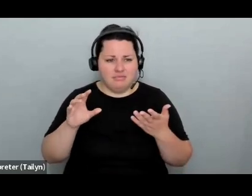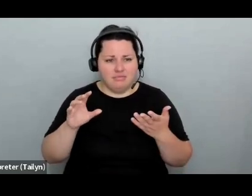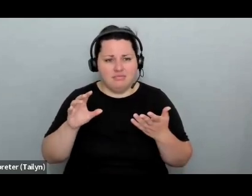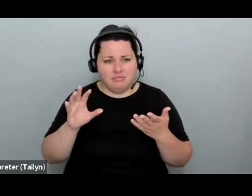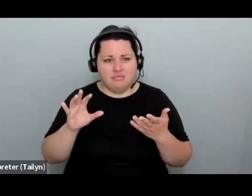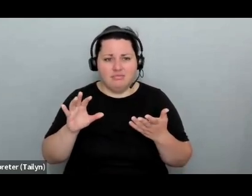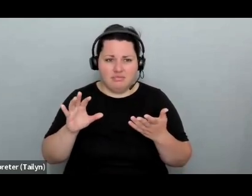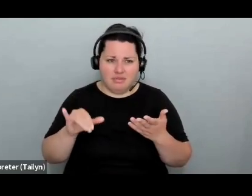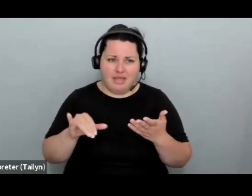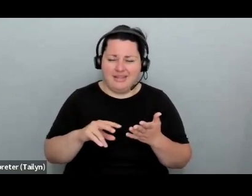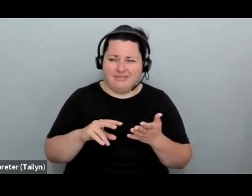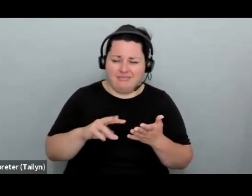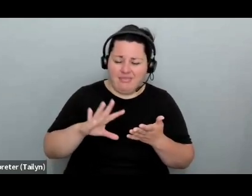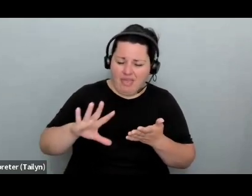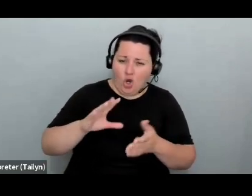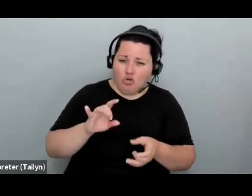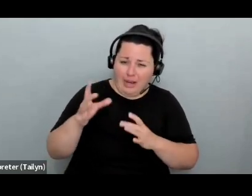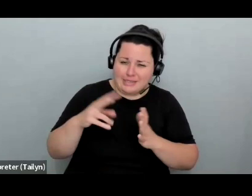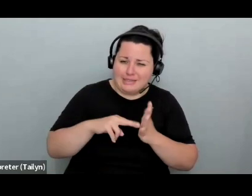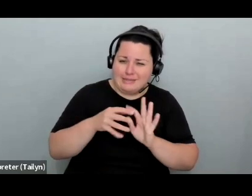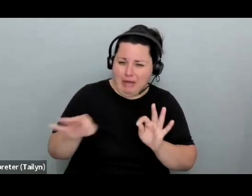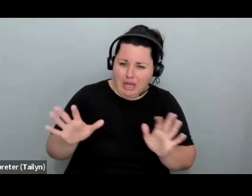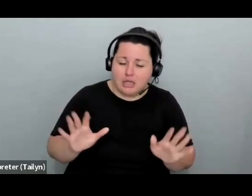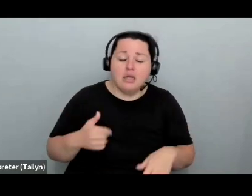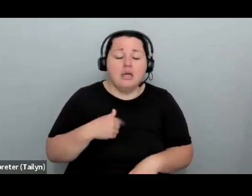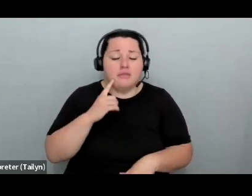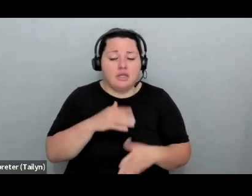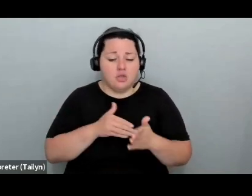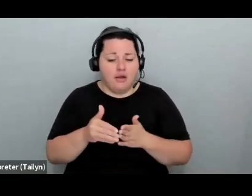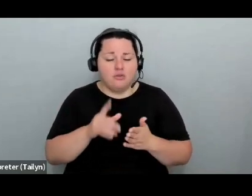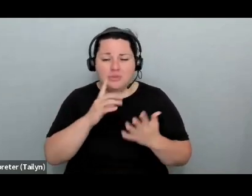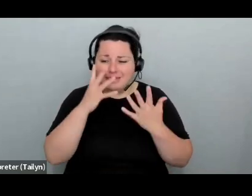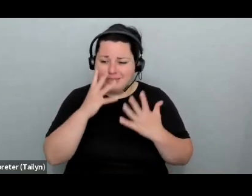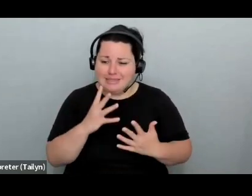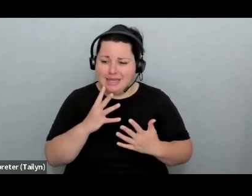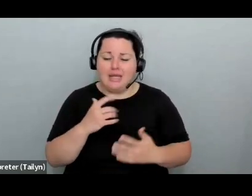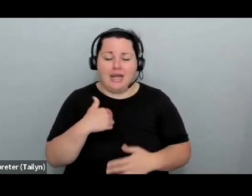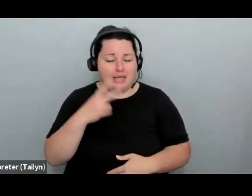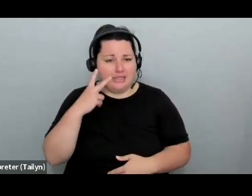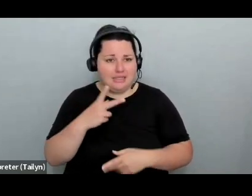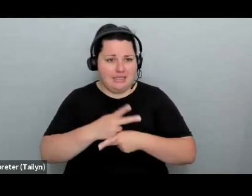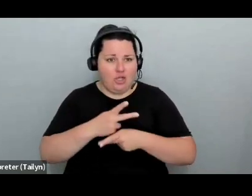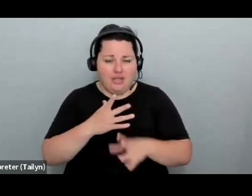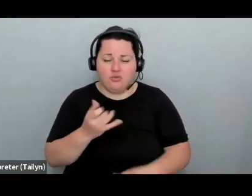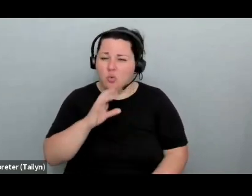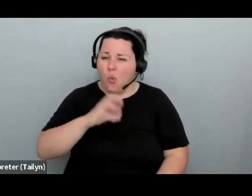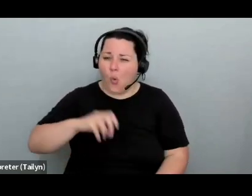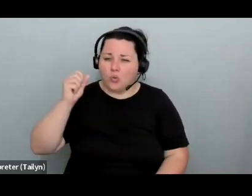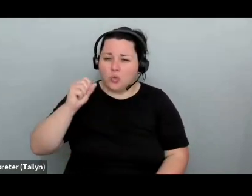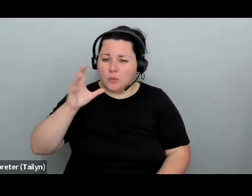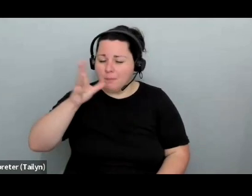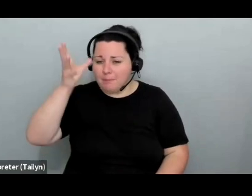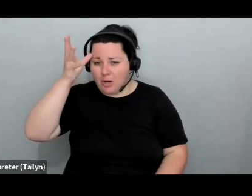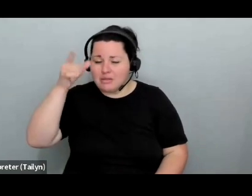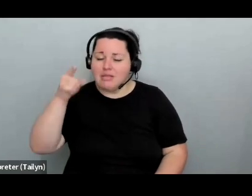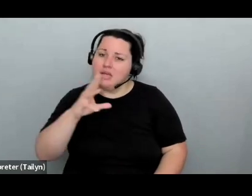mentioned this to you earlier today. I think it's really sad when in fact I come across caregivers or older parents